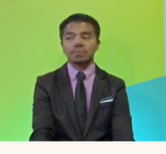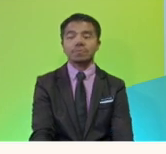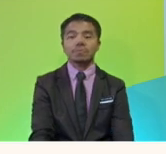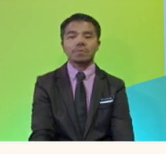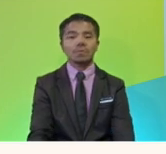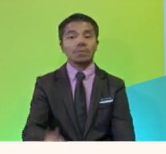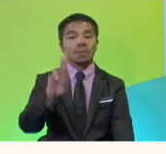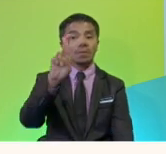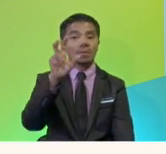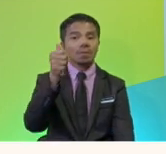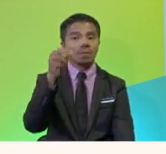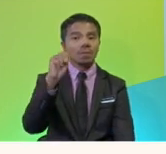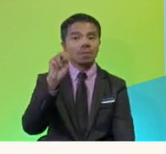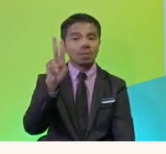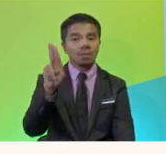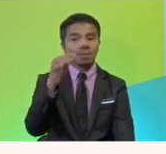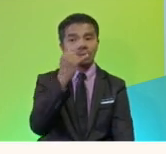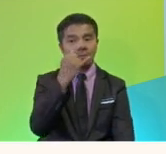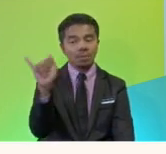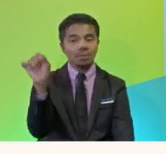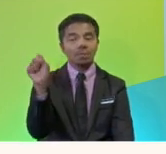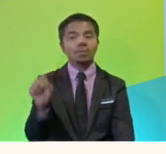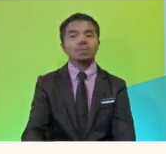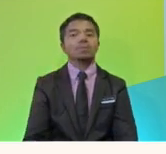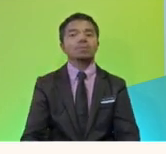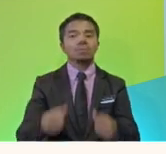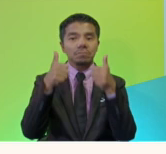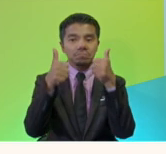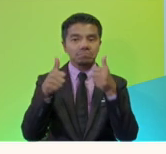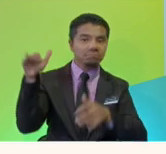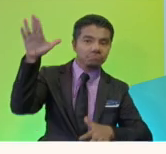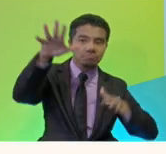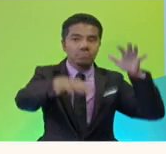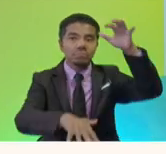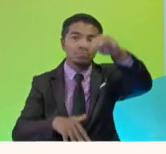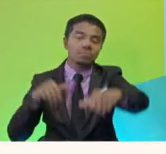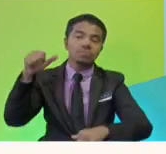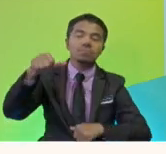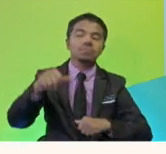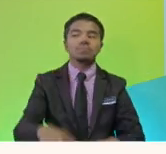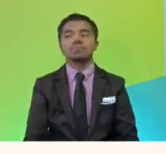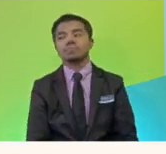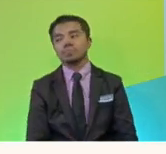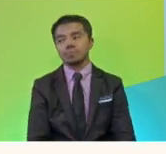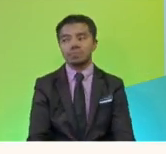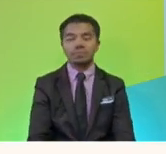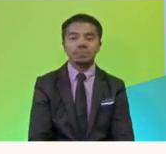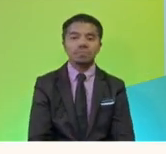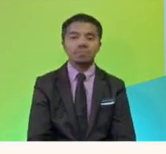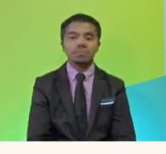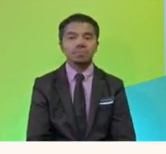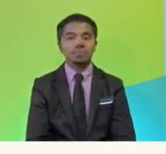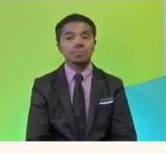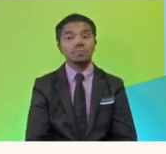swimmer. He has been practicing since he was 6 years old. He can represent his